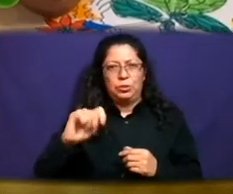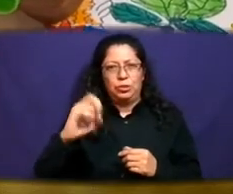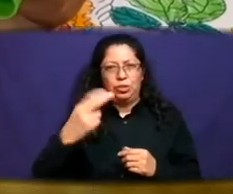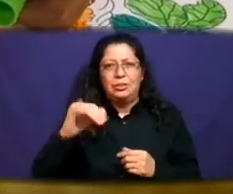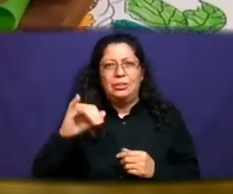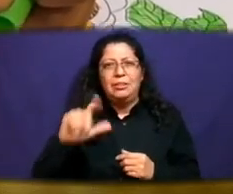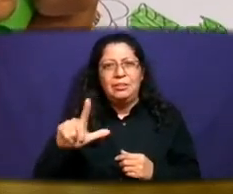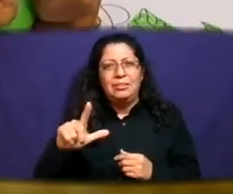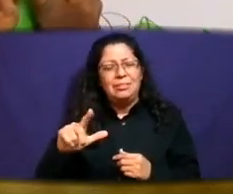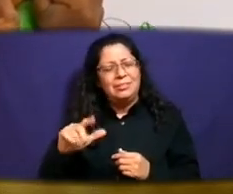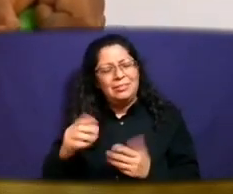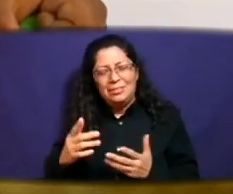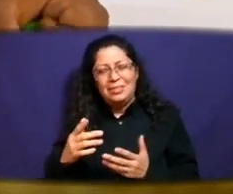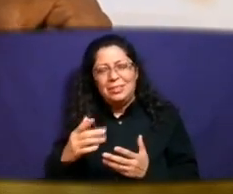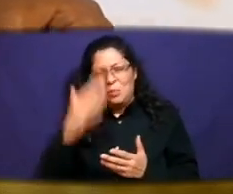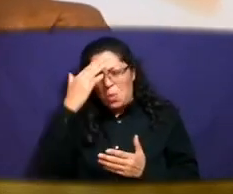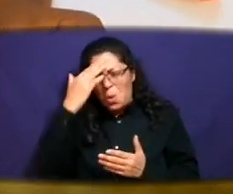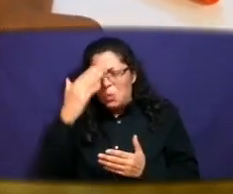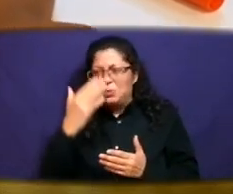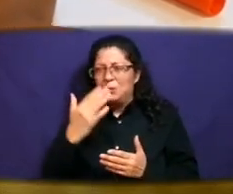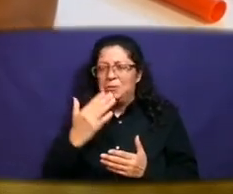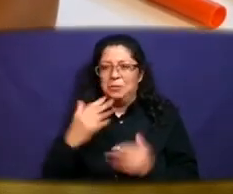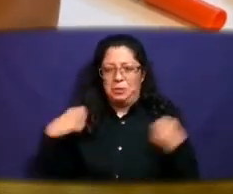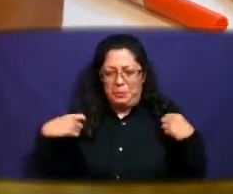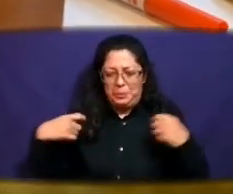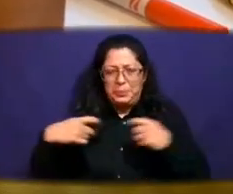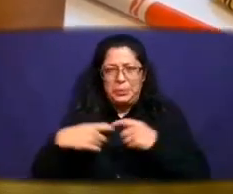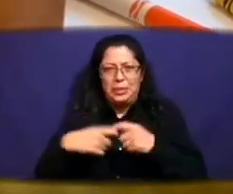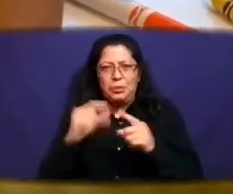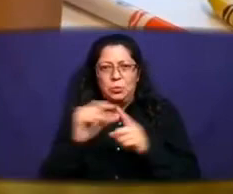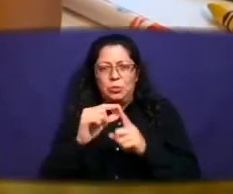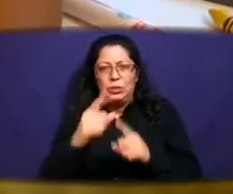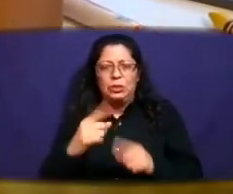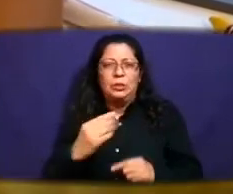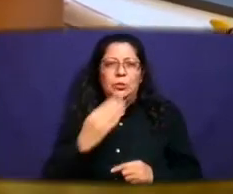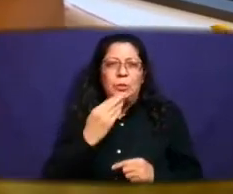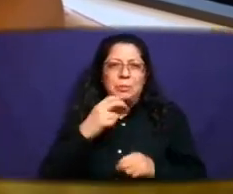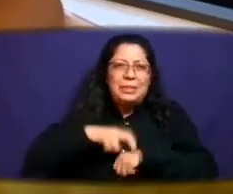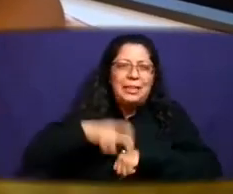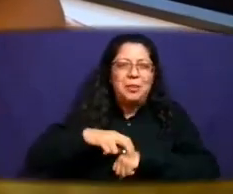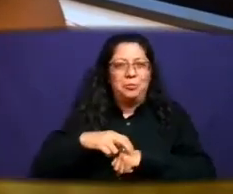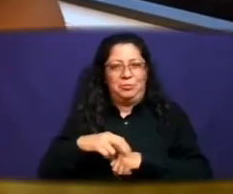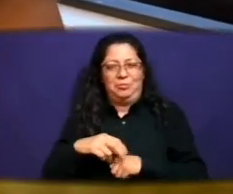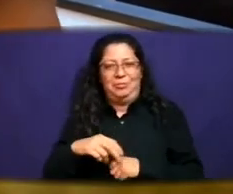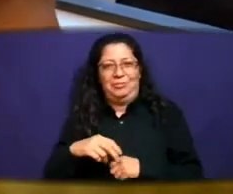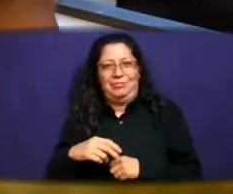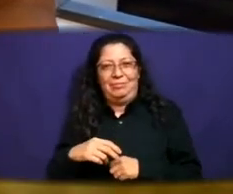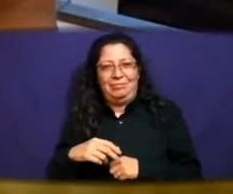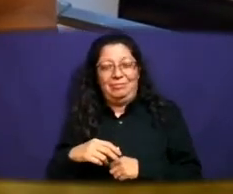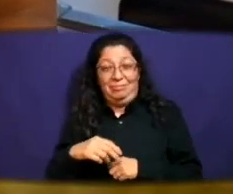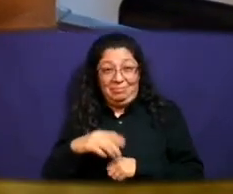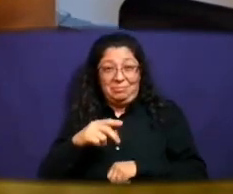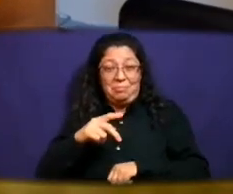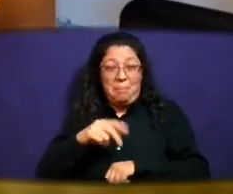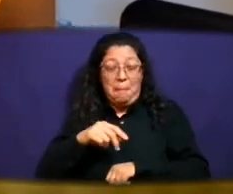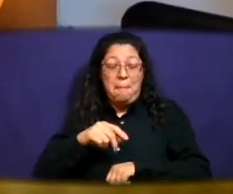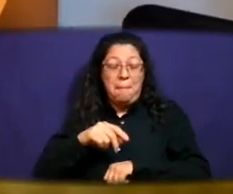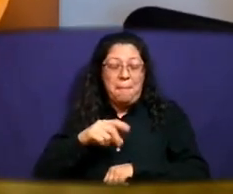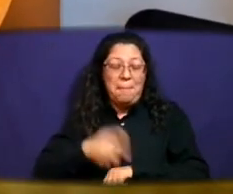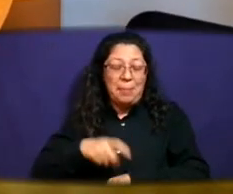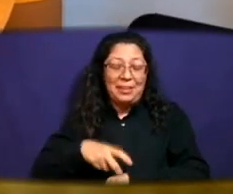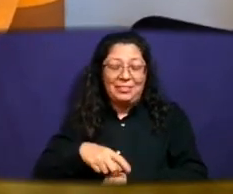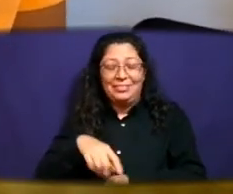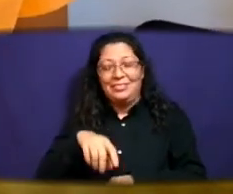for sweet potato and pumpkin in Spanish, camote y calabaza. Meme knows the